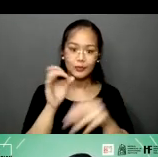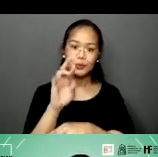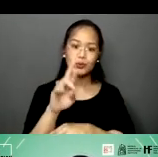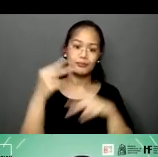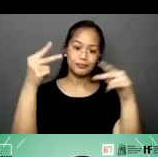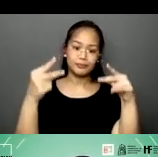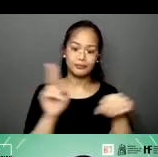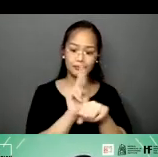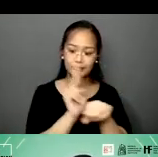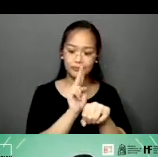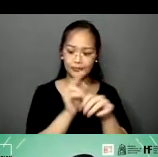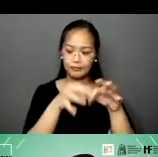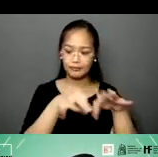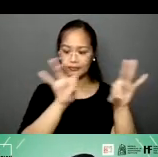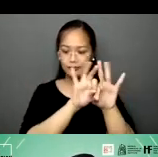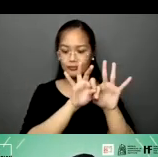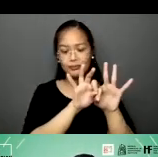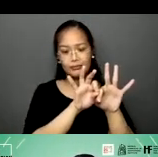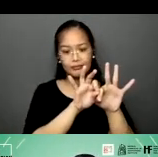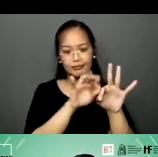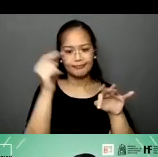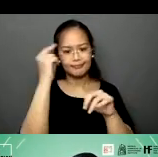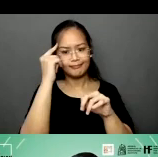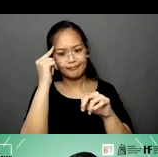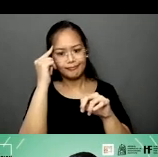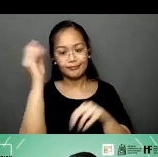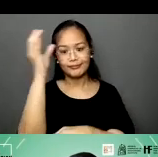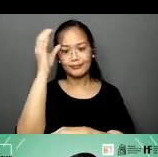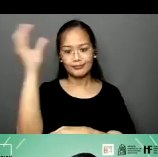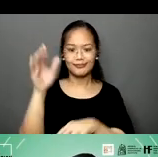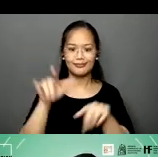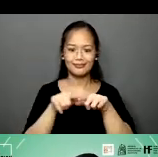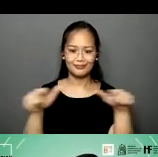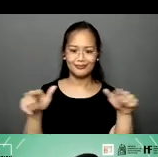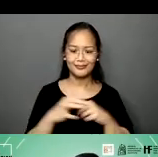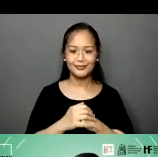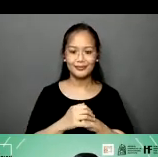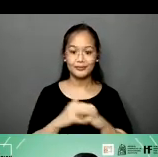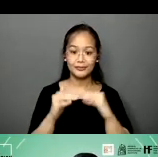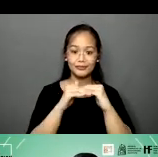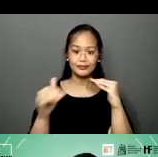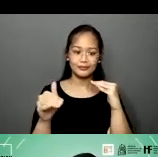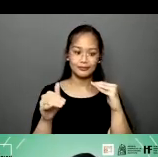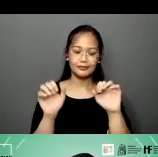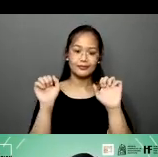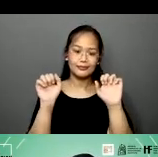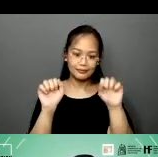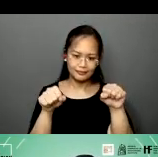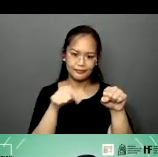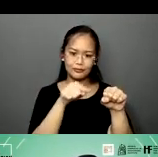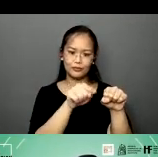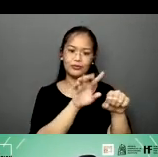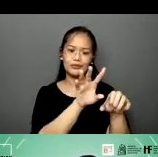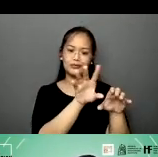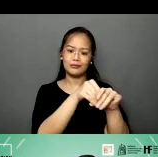using, and it's important to consider it on a conceptual level. Sustainability can also come into the packaging. And as